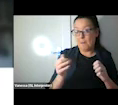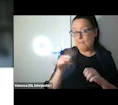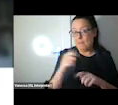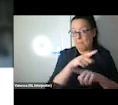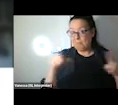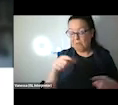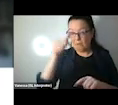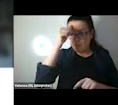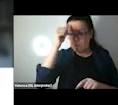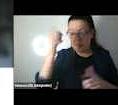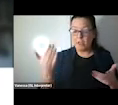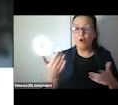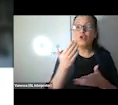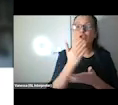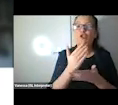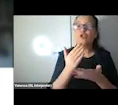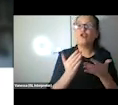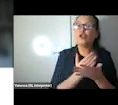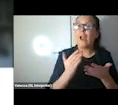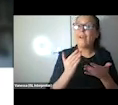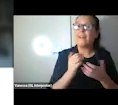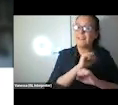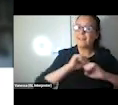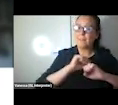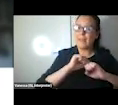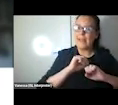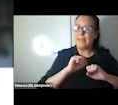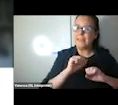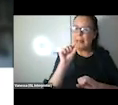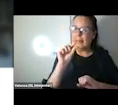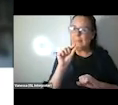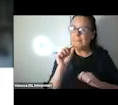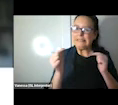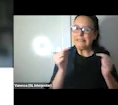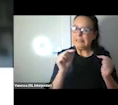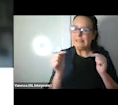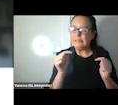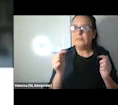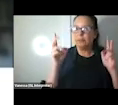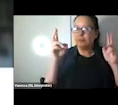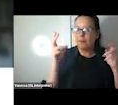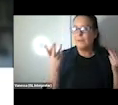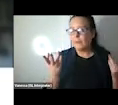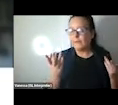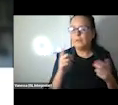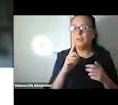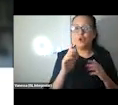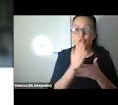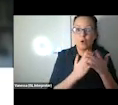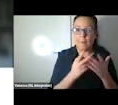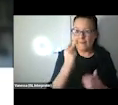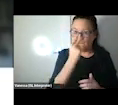space, you'll know that it's quite a contentious topic. Many people who are blind or vision impaired are